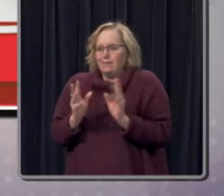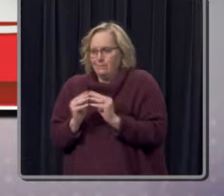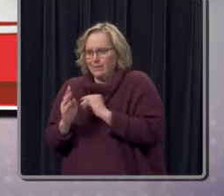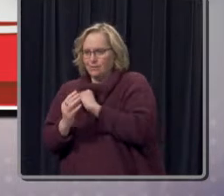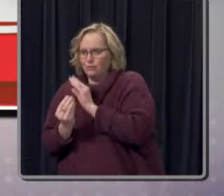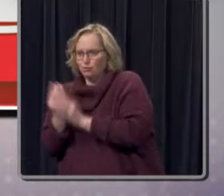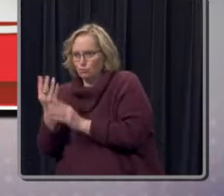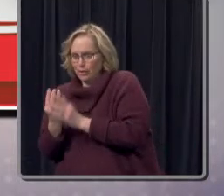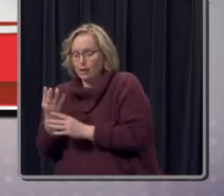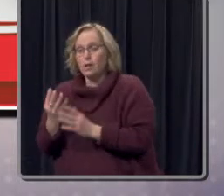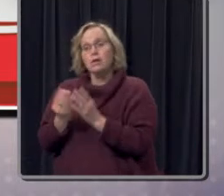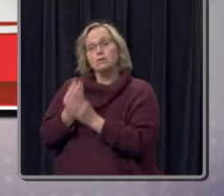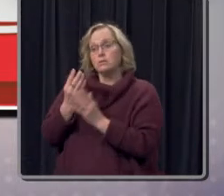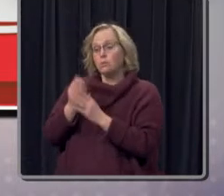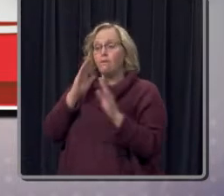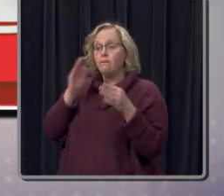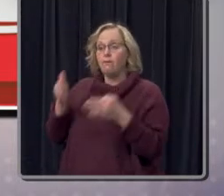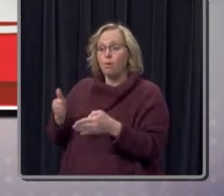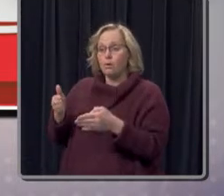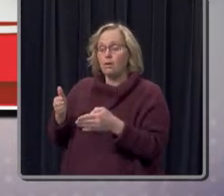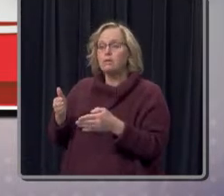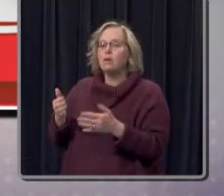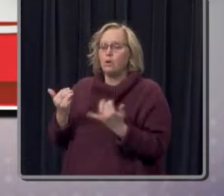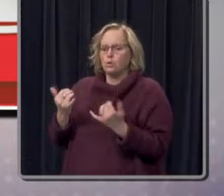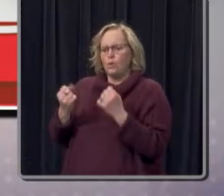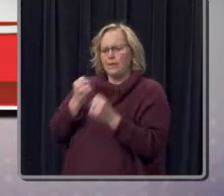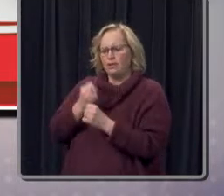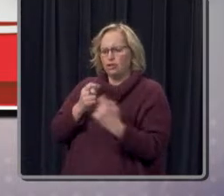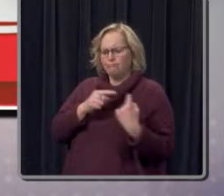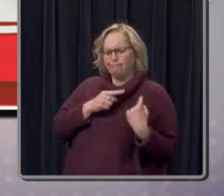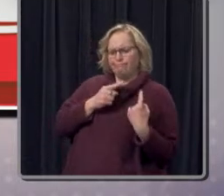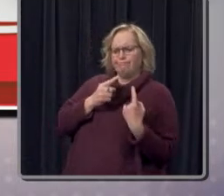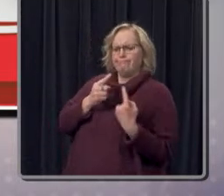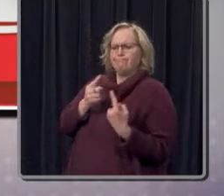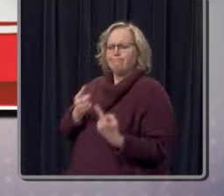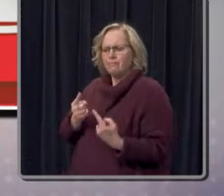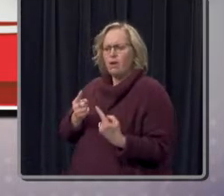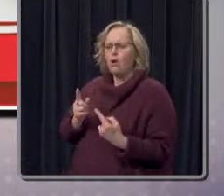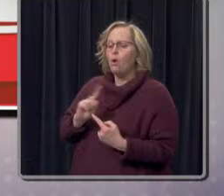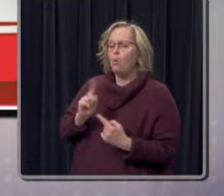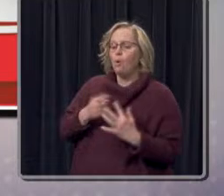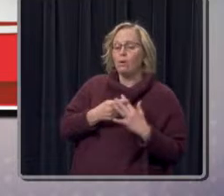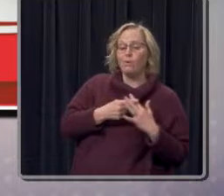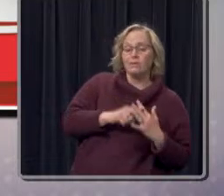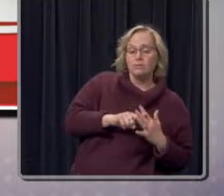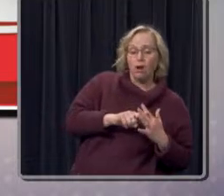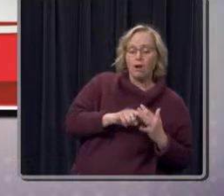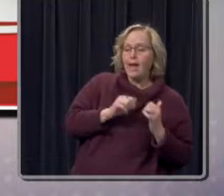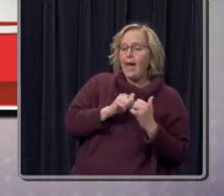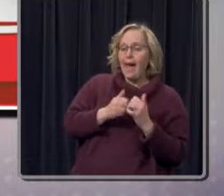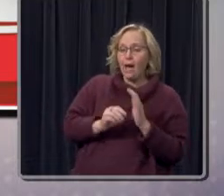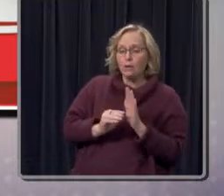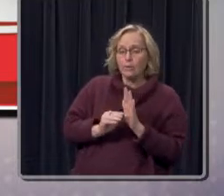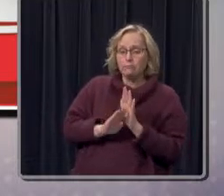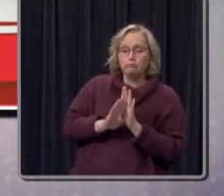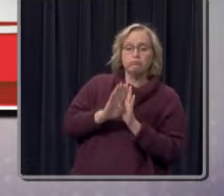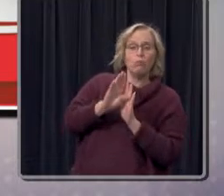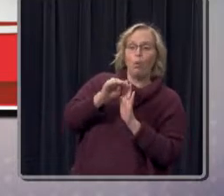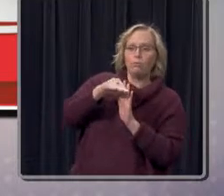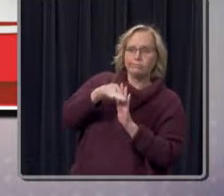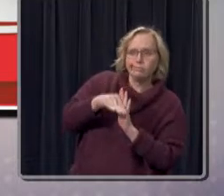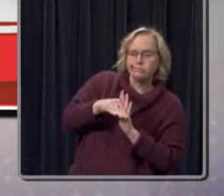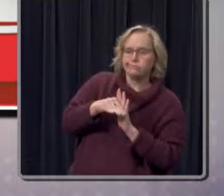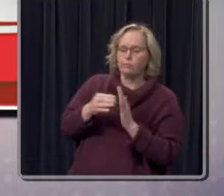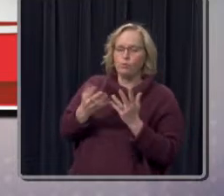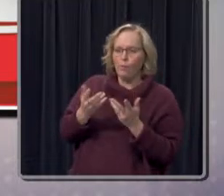have we been so far this year? How do we know we're making that growth? And then kind of being able to set the stage